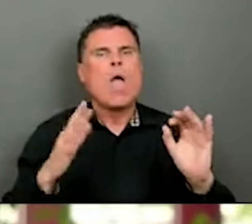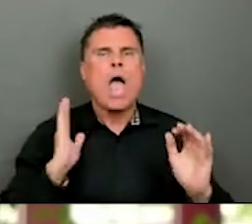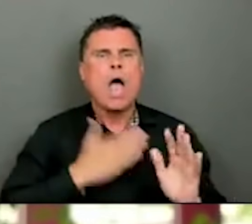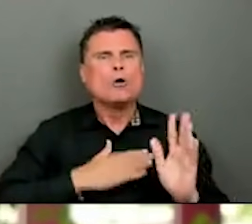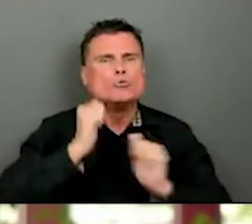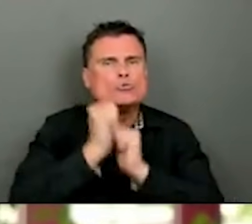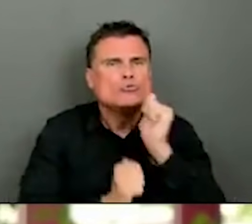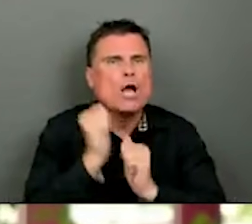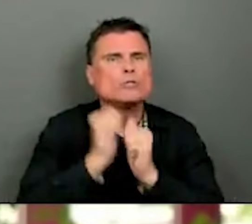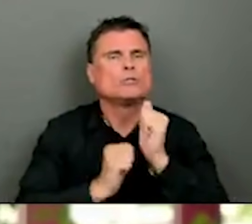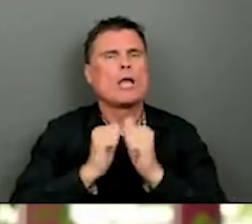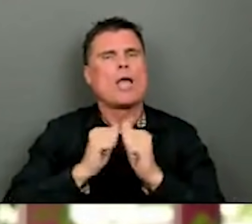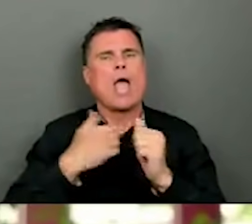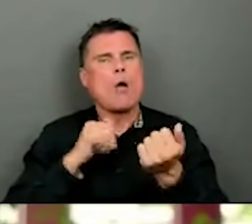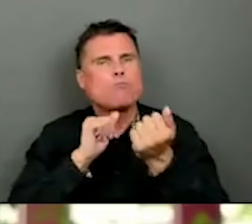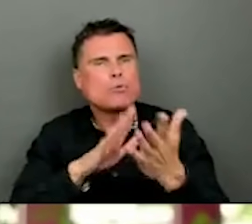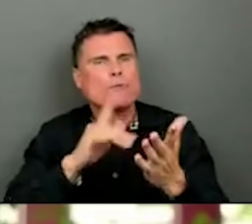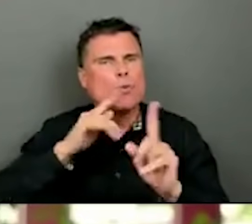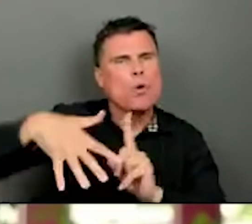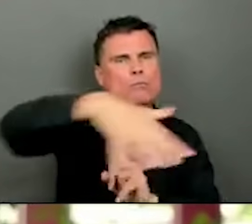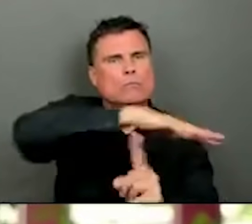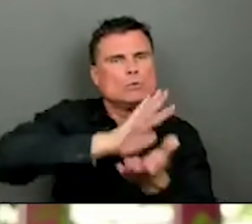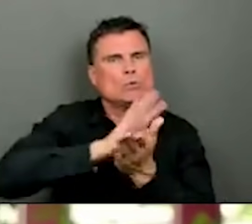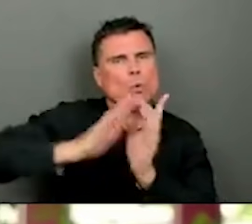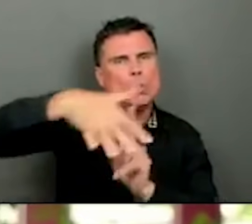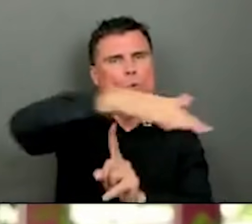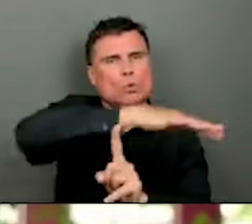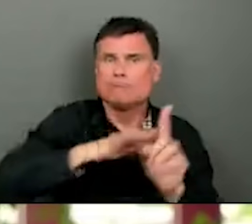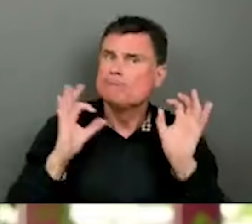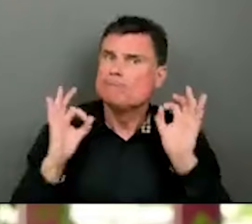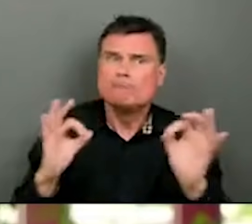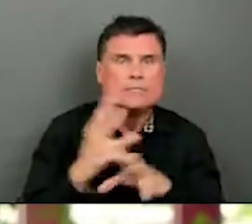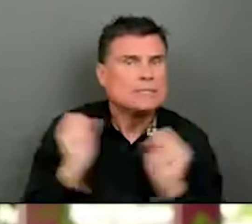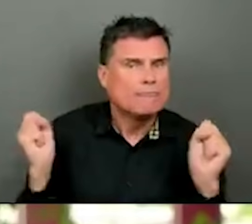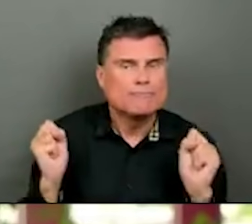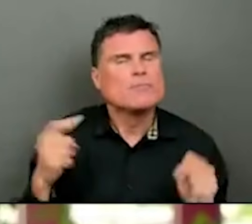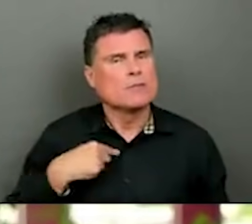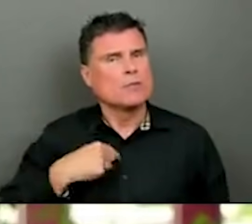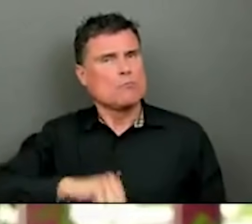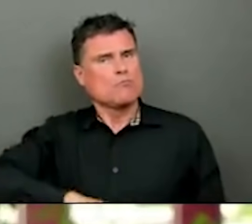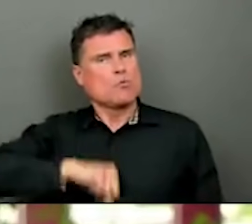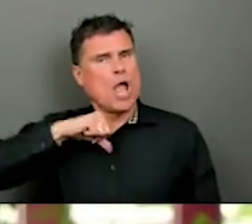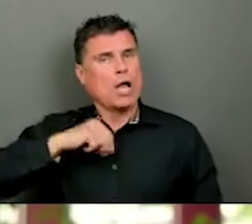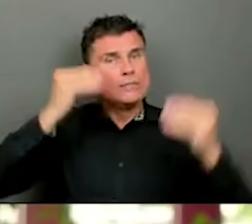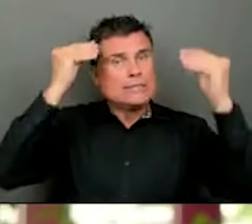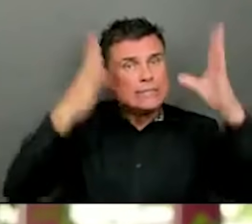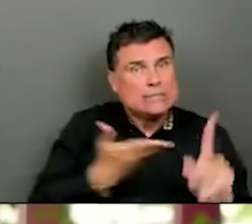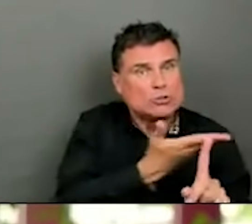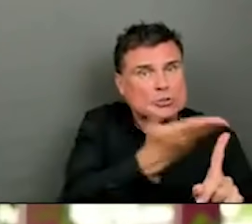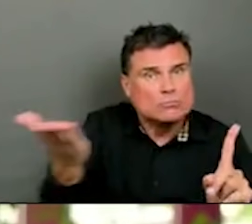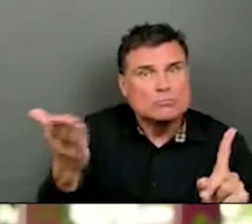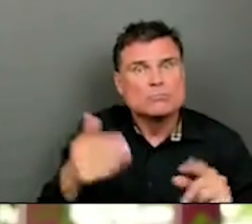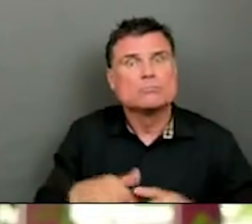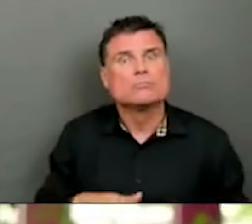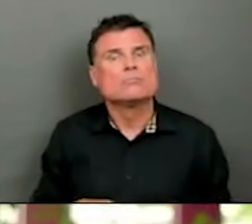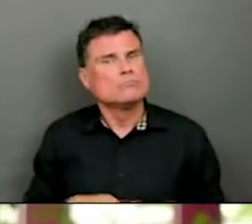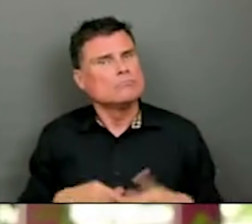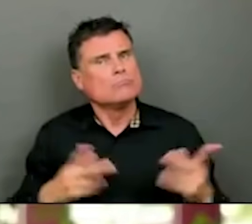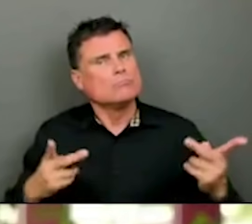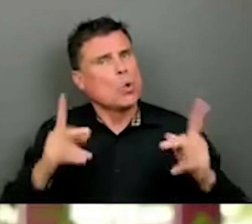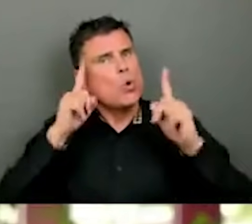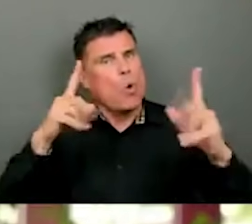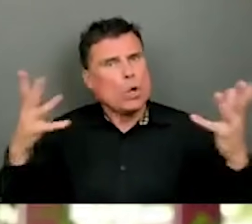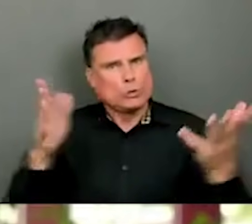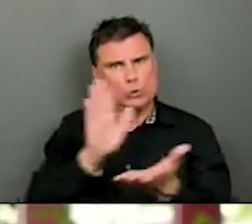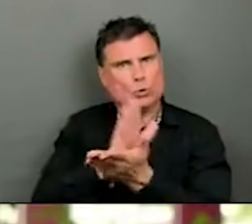very proud, and all of the educators and our school staff should be very proud of being able to keep schools